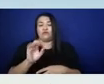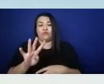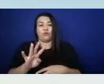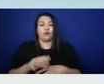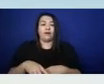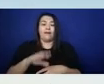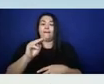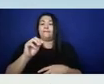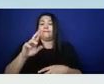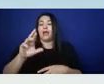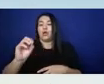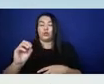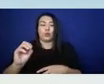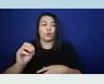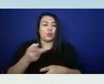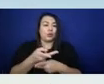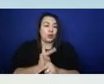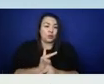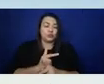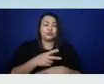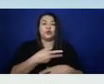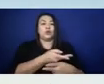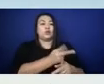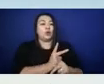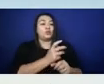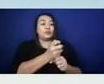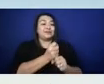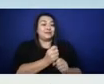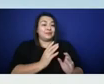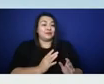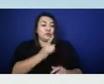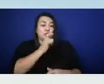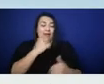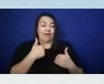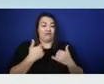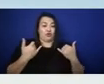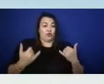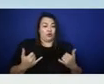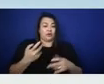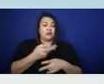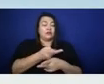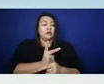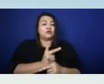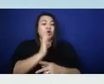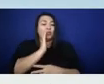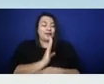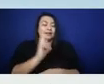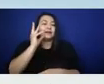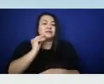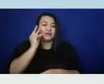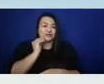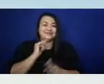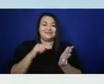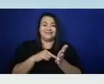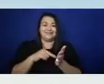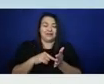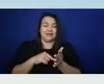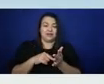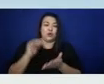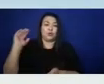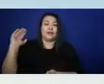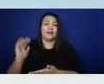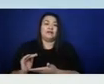EIDL, EIDL, and there is debt relief, which is very important for existing SBA